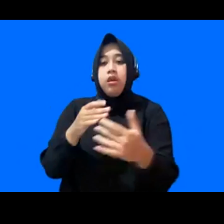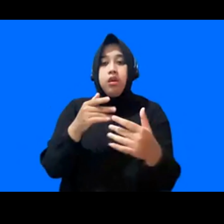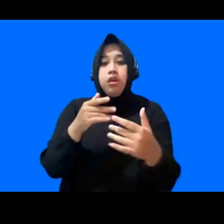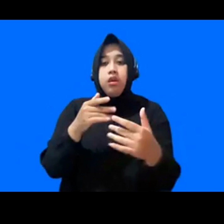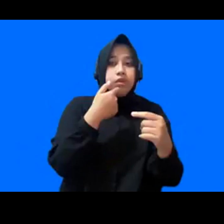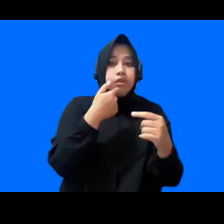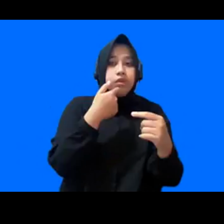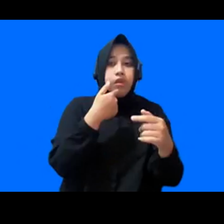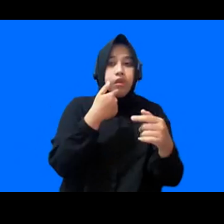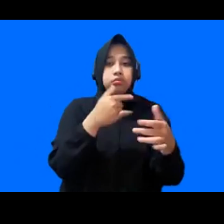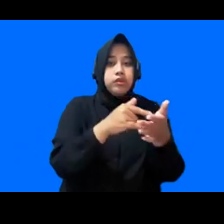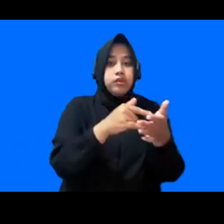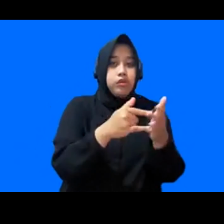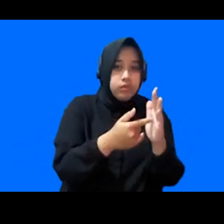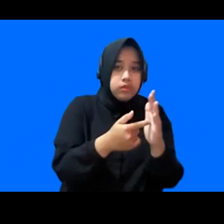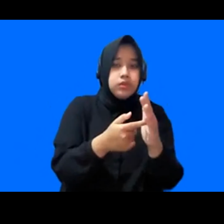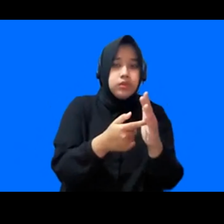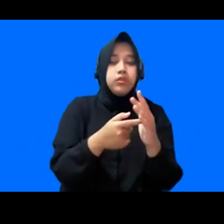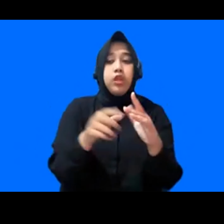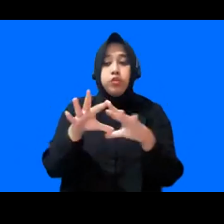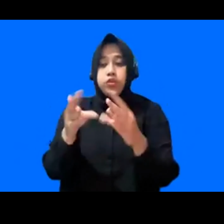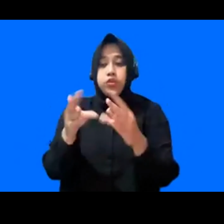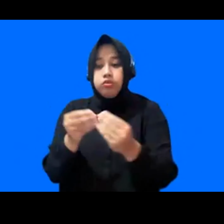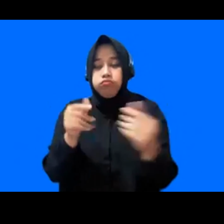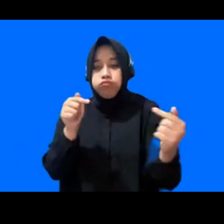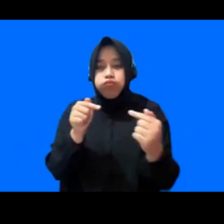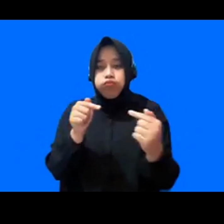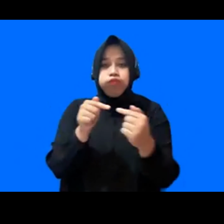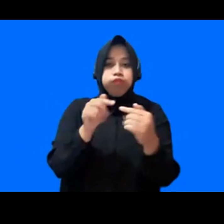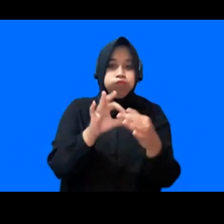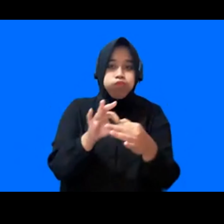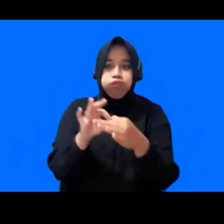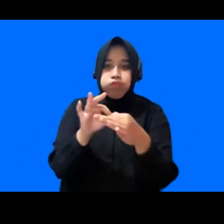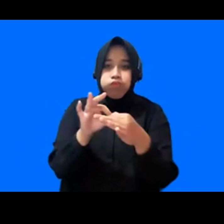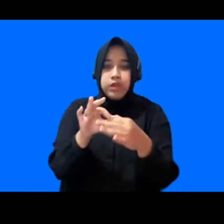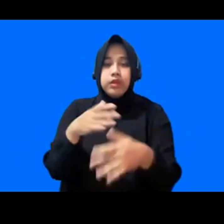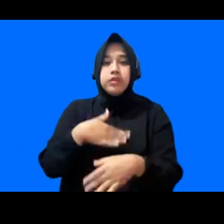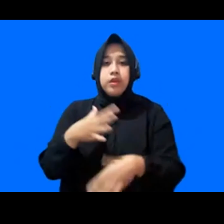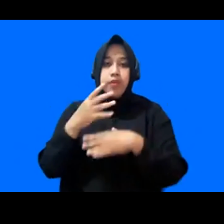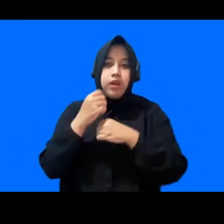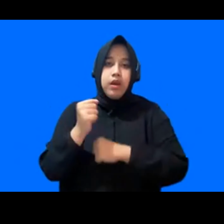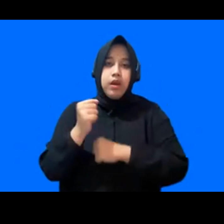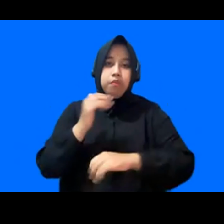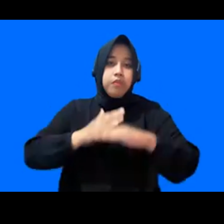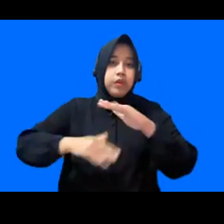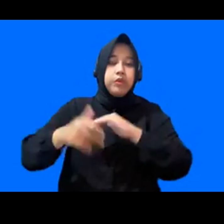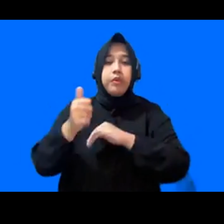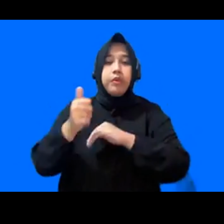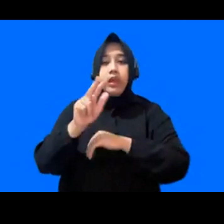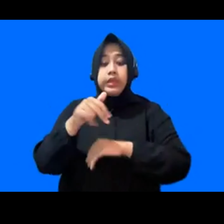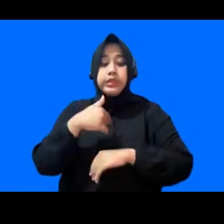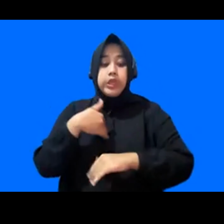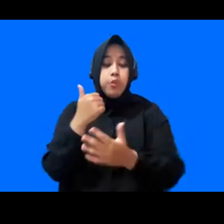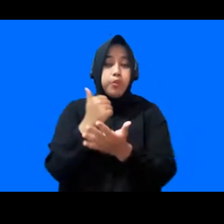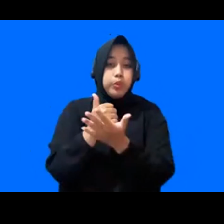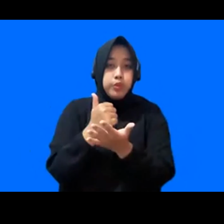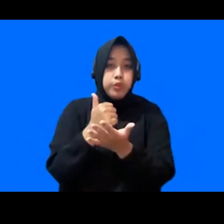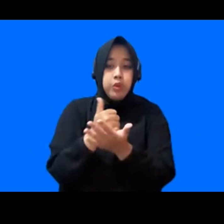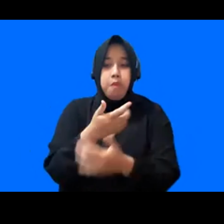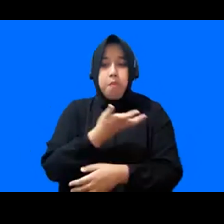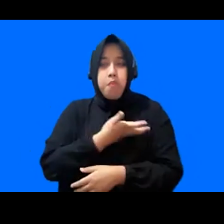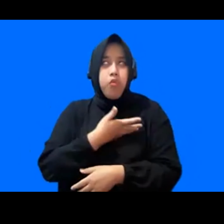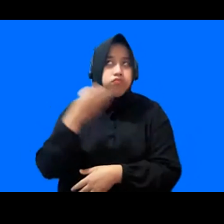cities. I am also very keen to listen to the discussions today and learn about the various initiatives that are ongoing and that